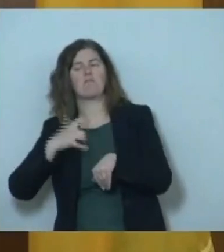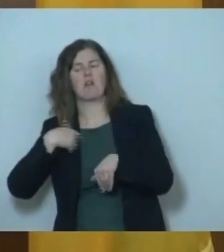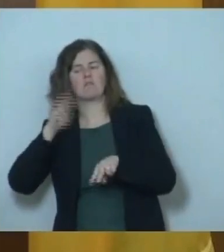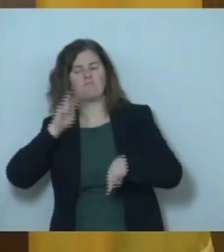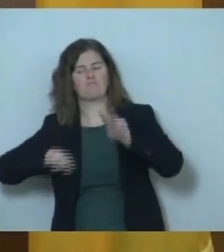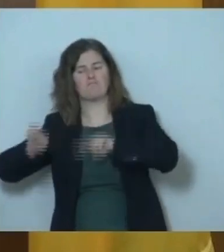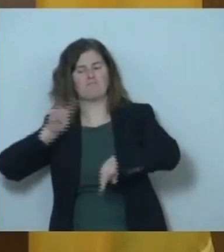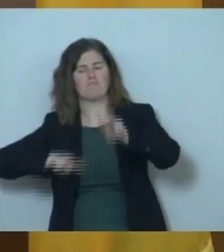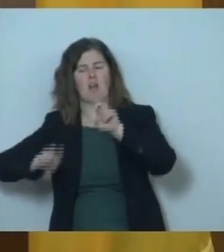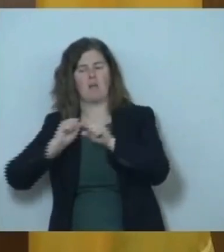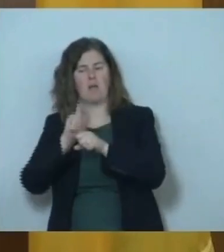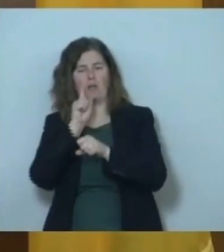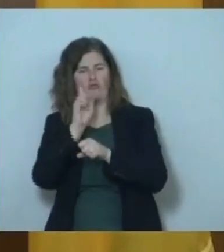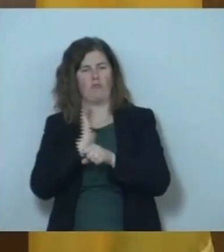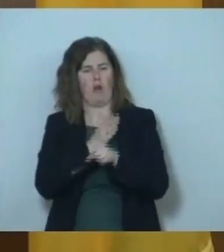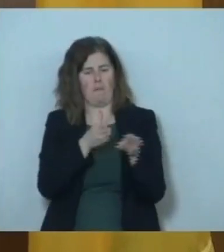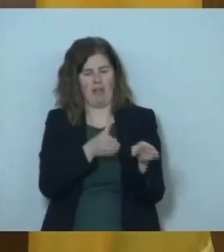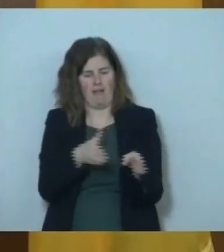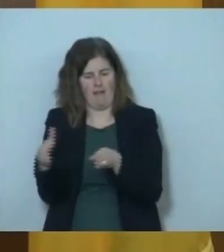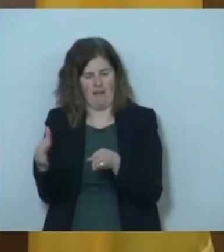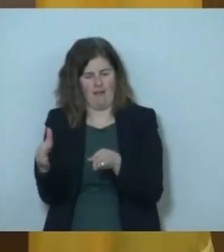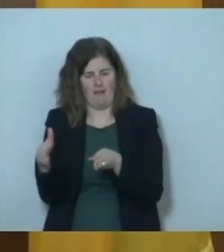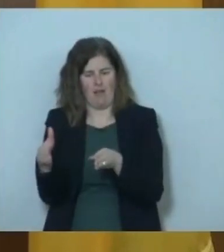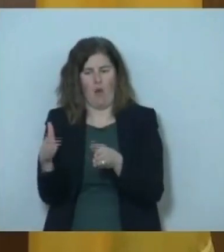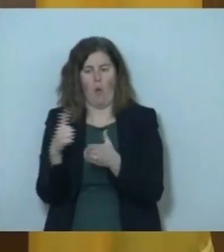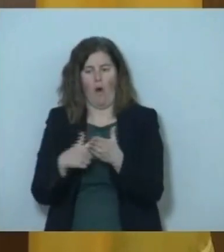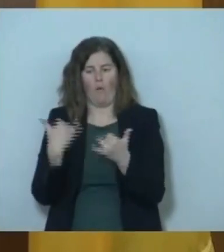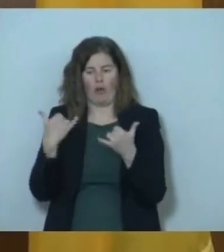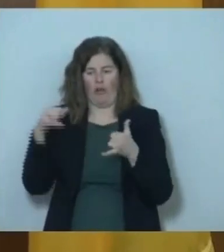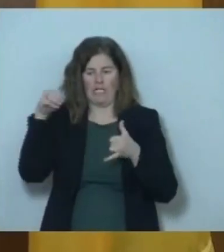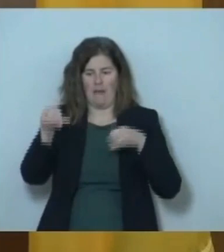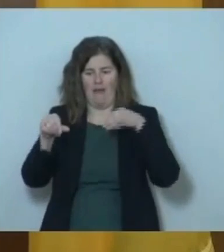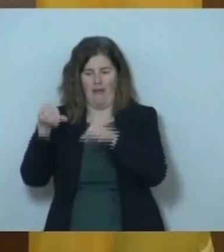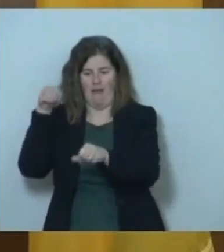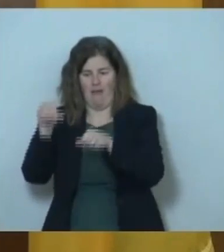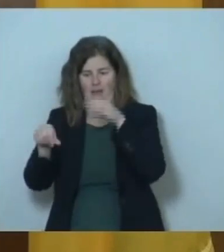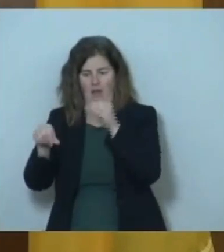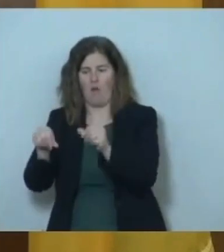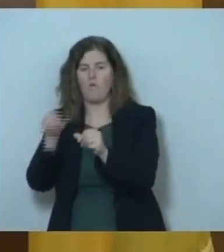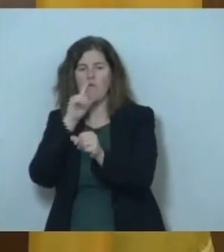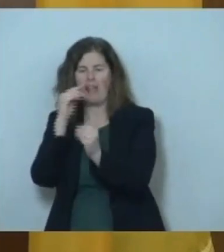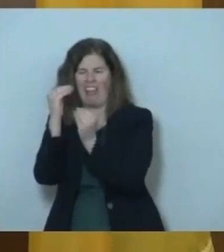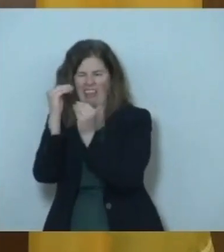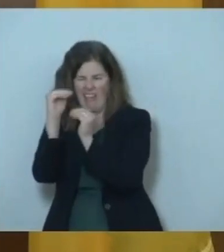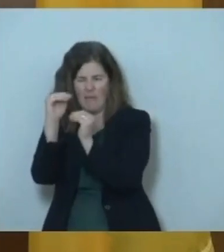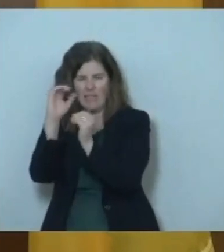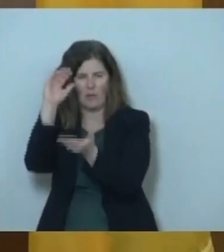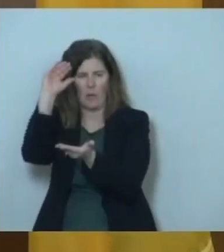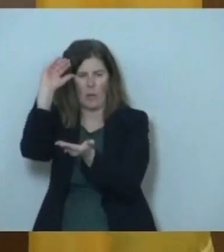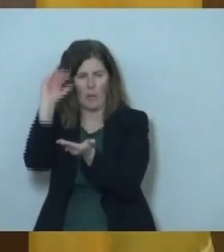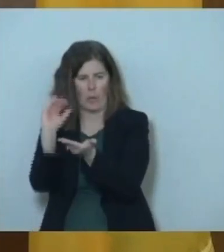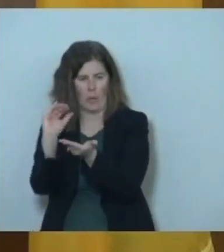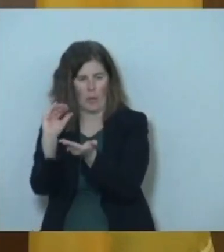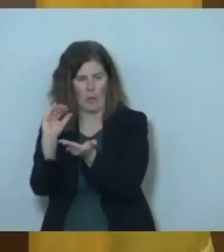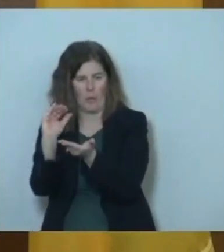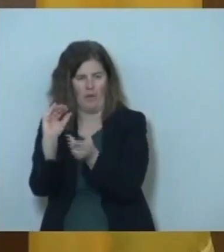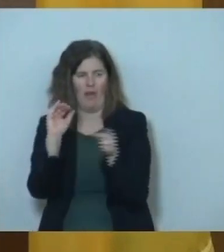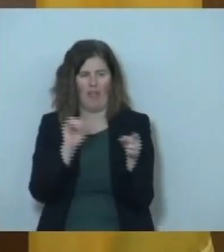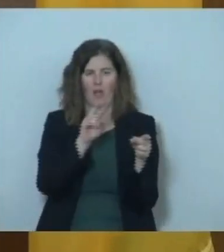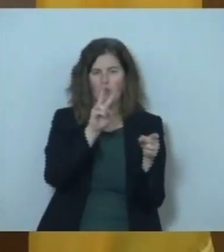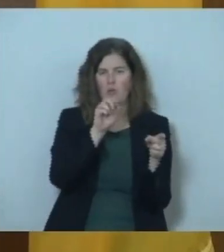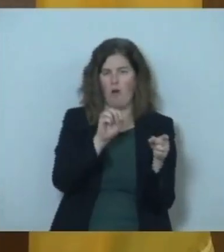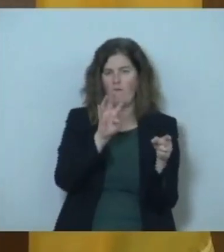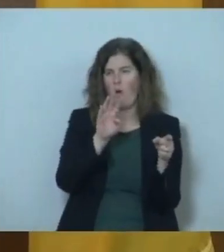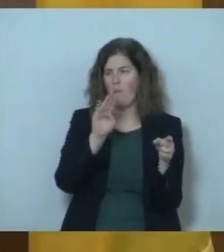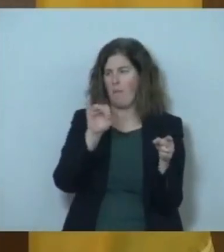that our plan and our current spending proposal limits and minimizes that $2.4